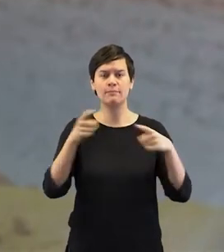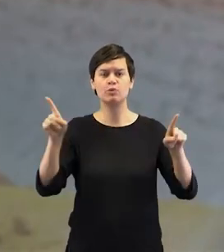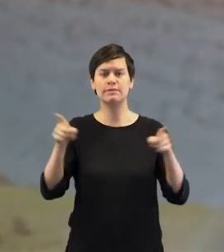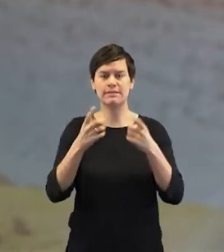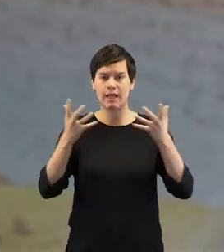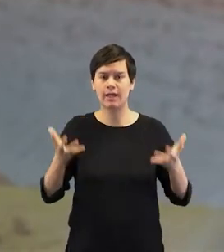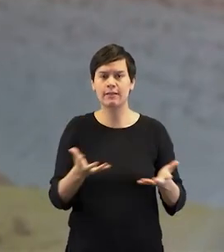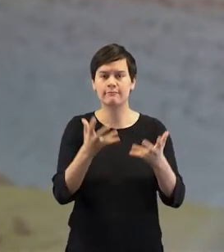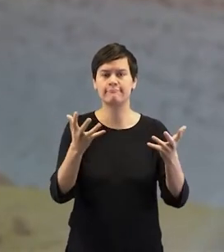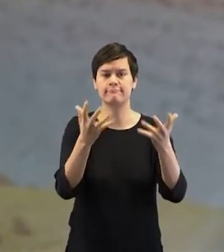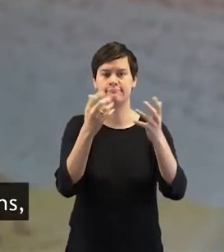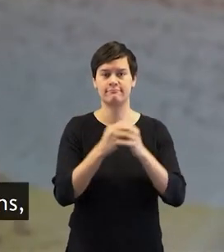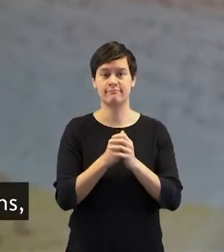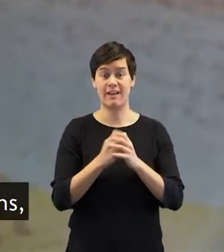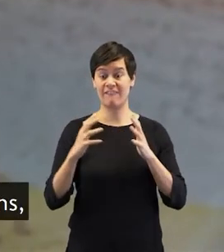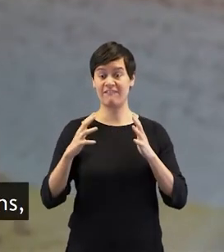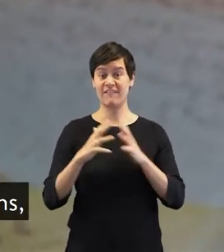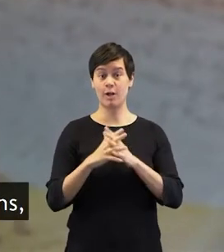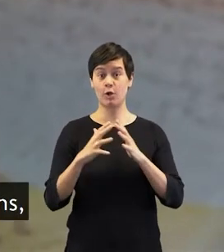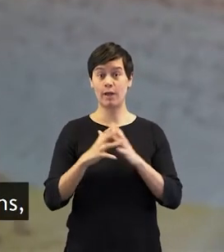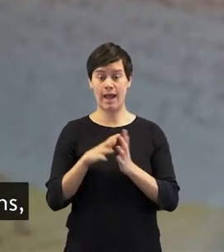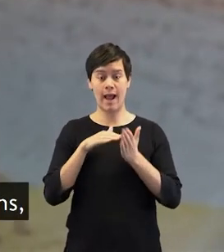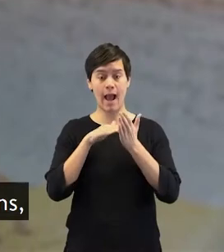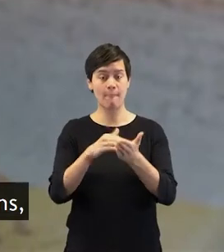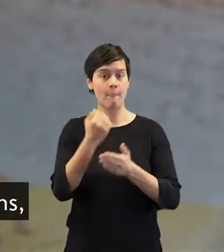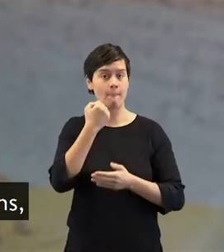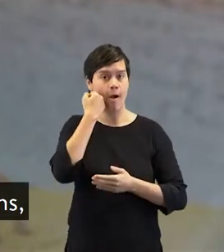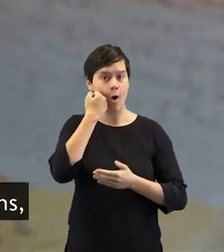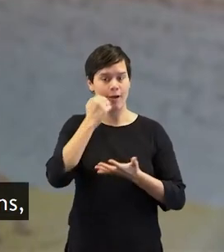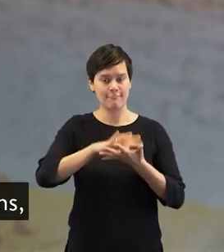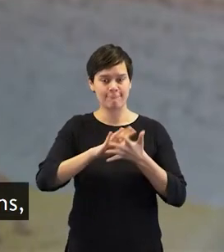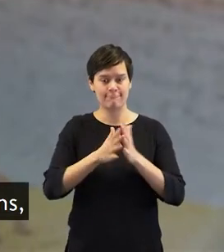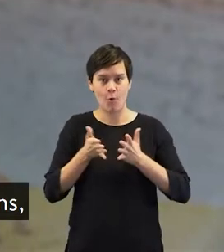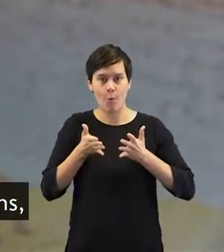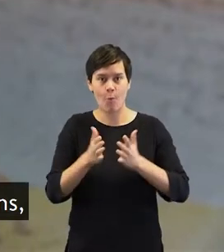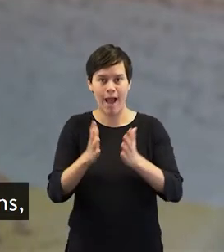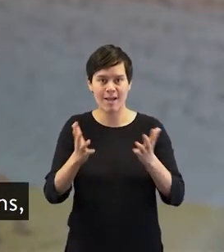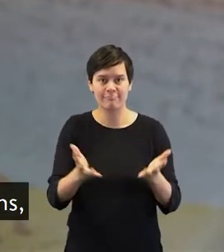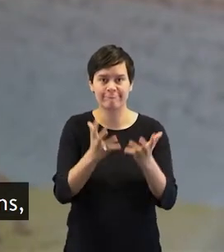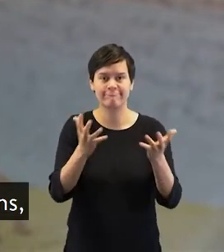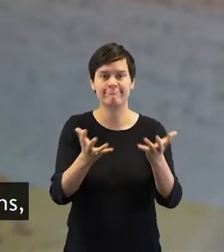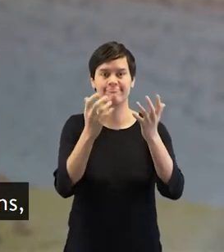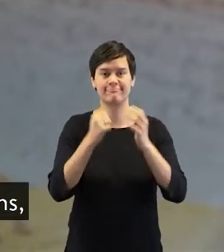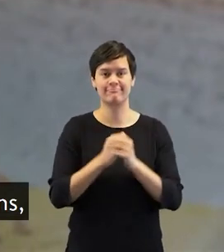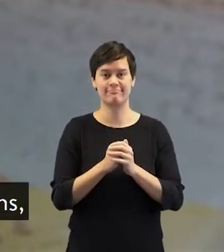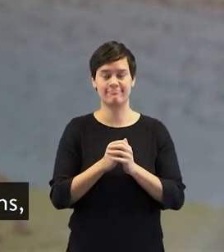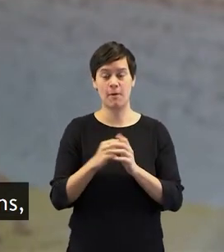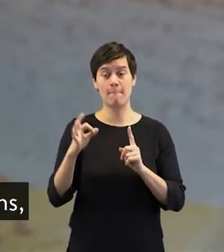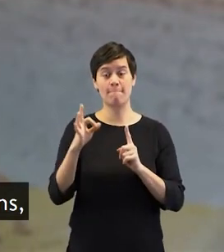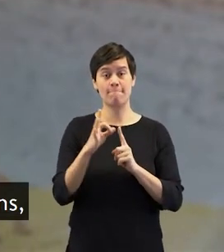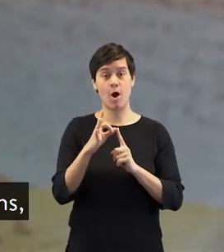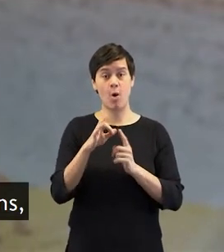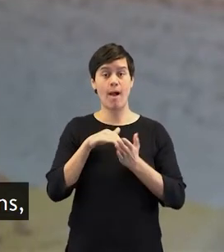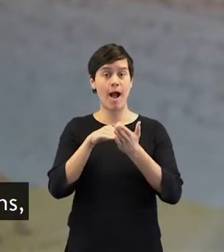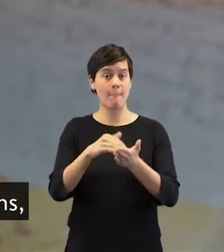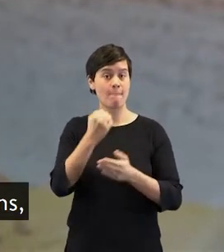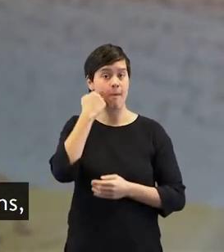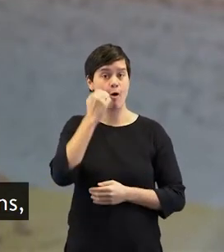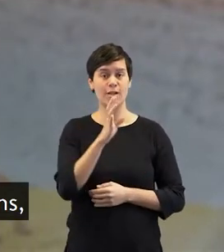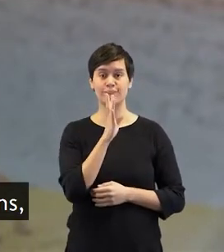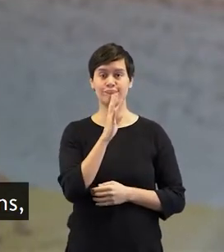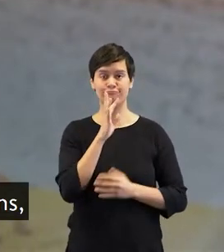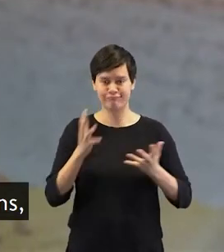e mihi ana, ko hirini I whakarauora I ngā taonga pūoro, ko wharehuia I whakarauora I ngā tikanga, ko pōu